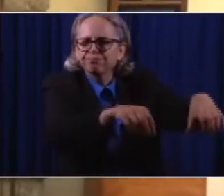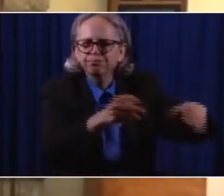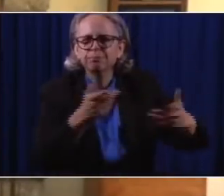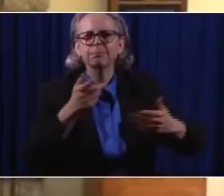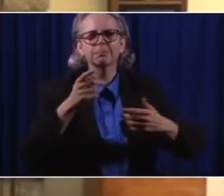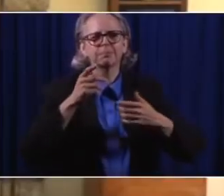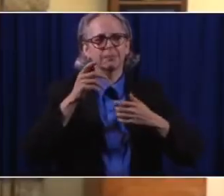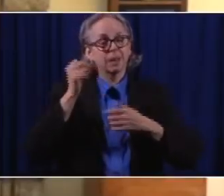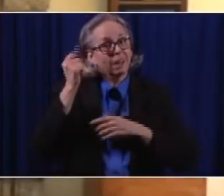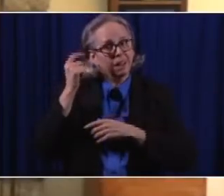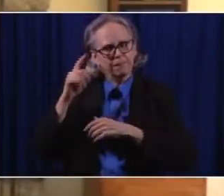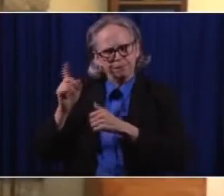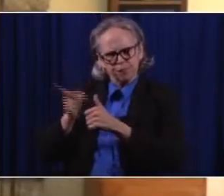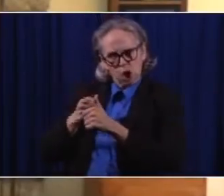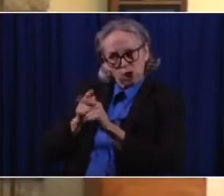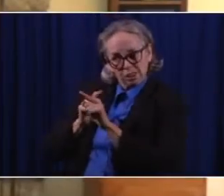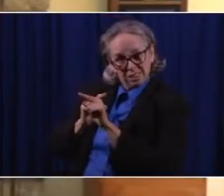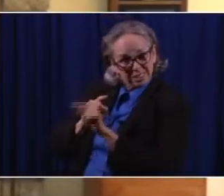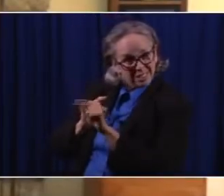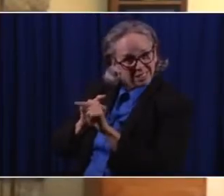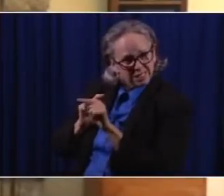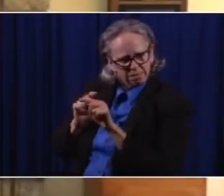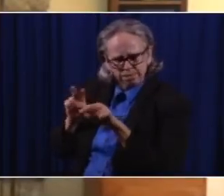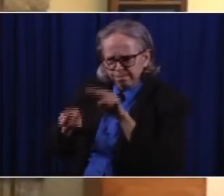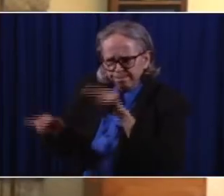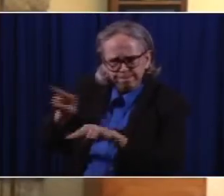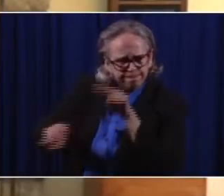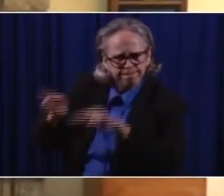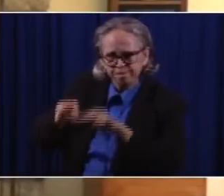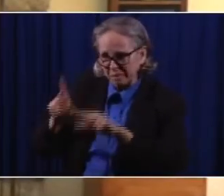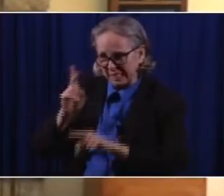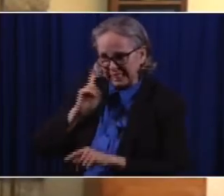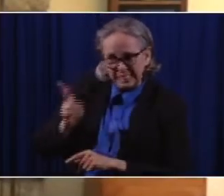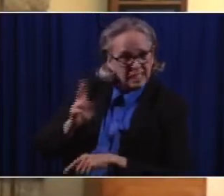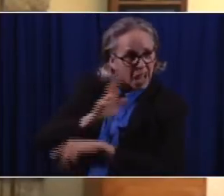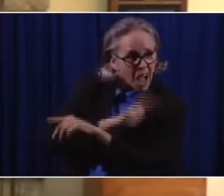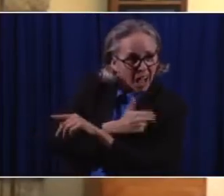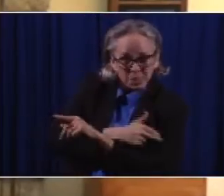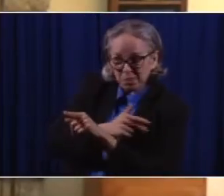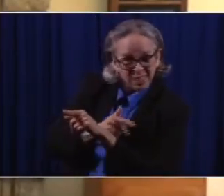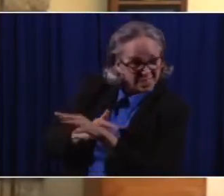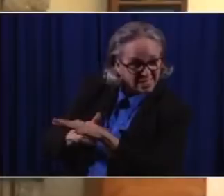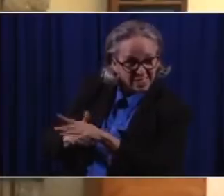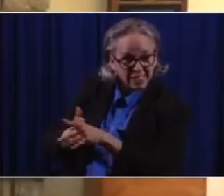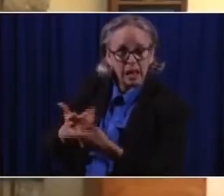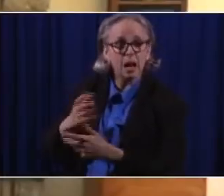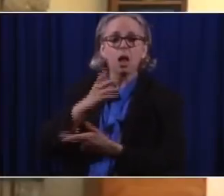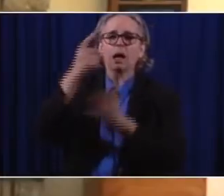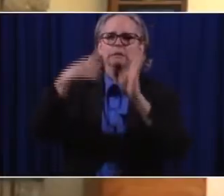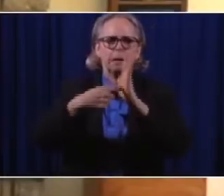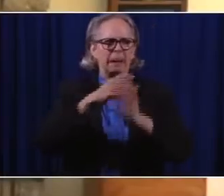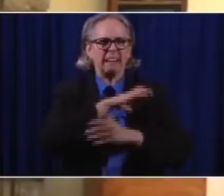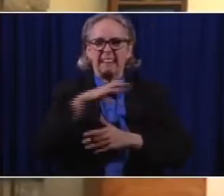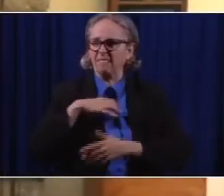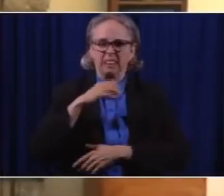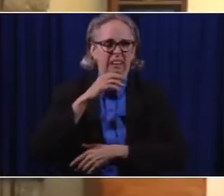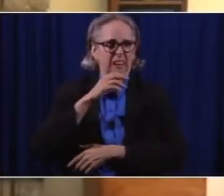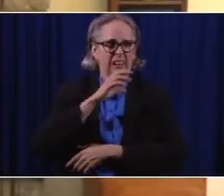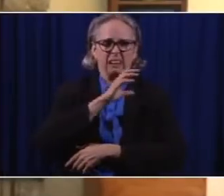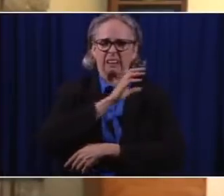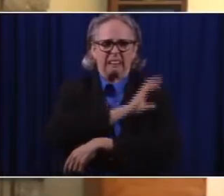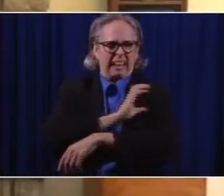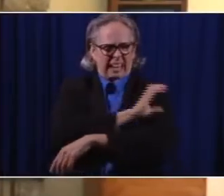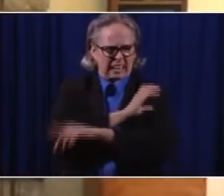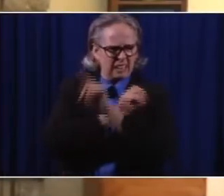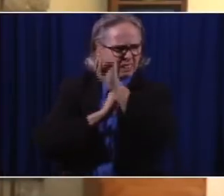warning sign we have started to see when the Cleveland Clinic made the decision to pull back for a few days at least on some